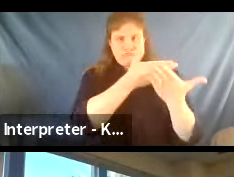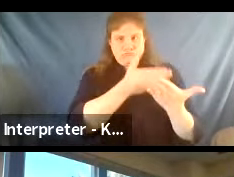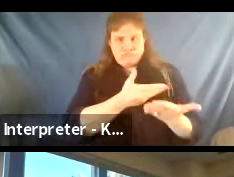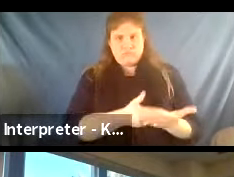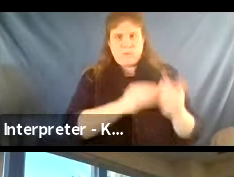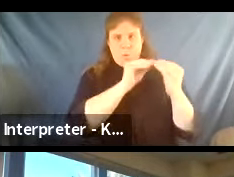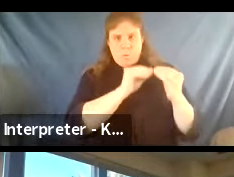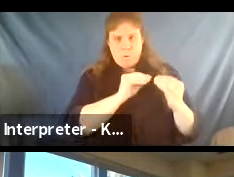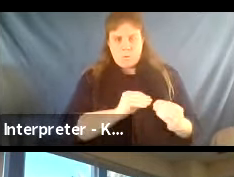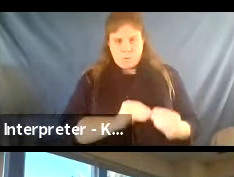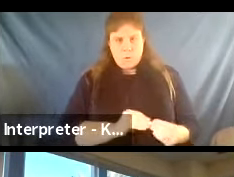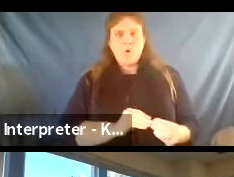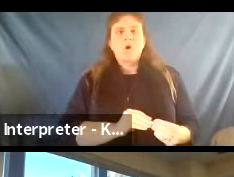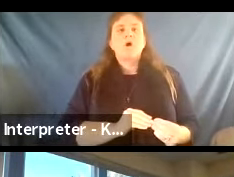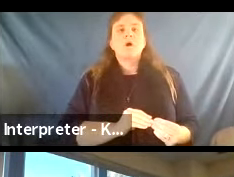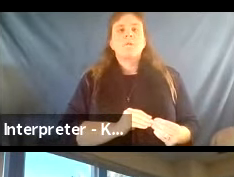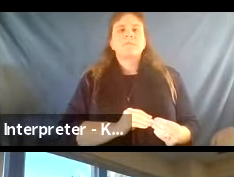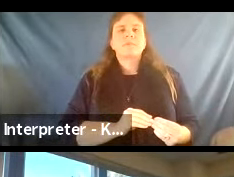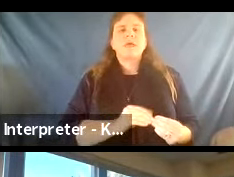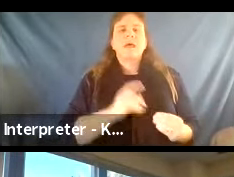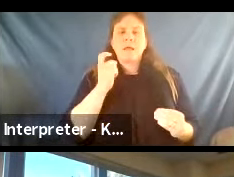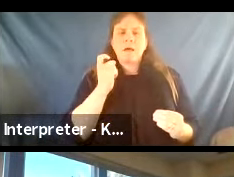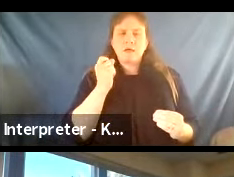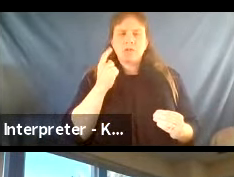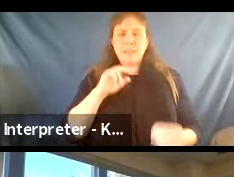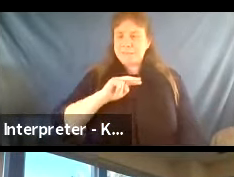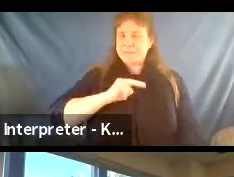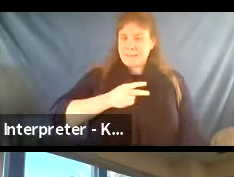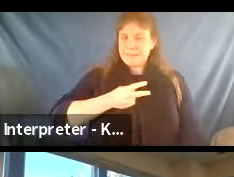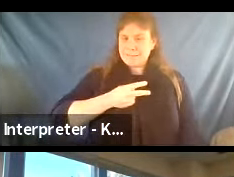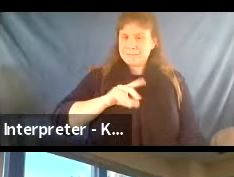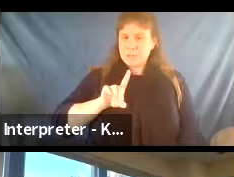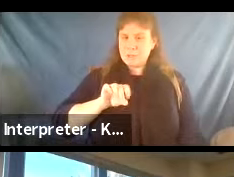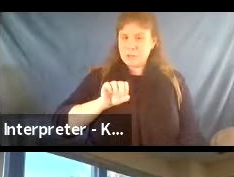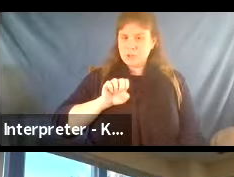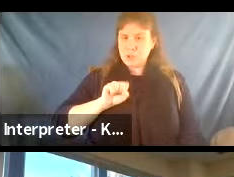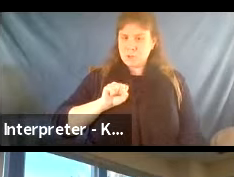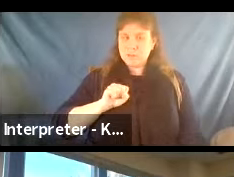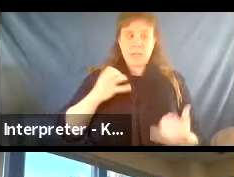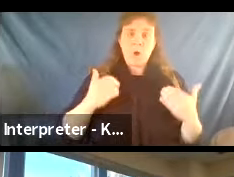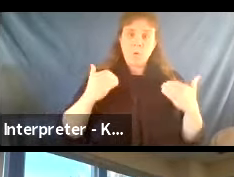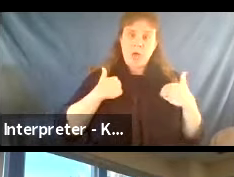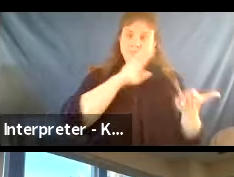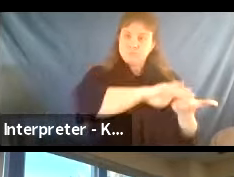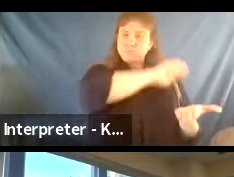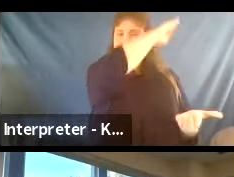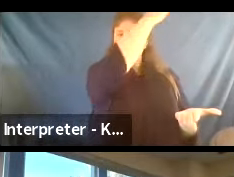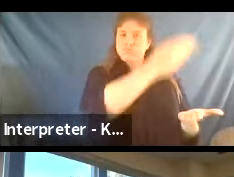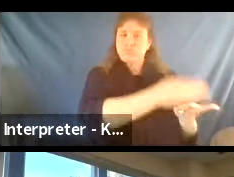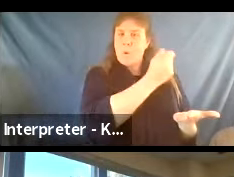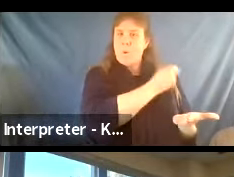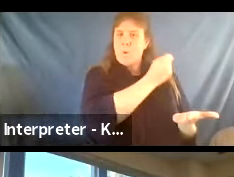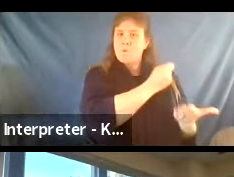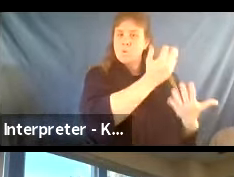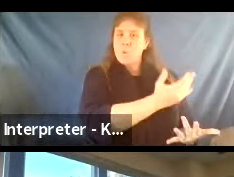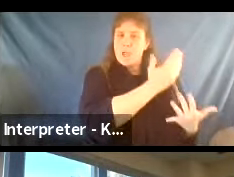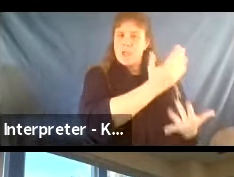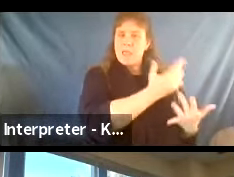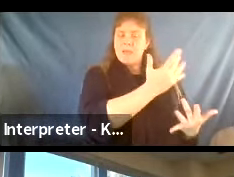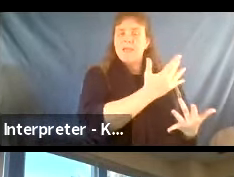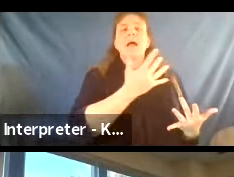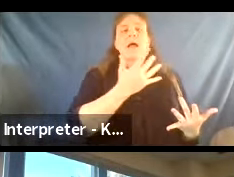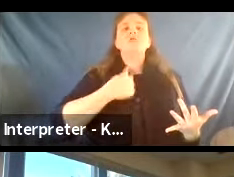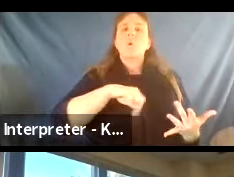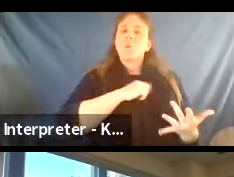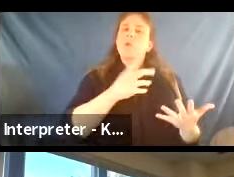whether or not there was this kind of a stockpile of second doses. And I think what we want to do collectively to try to minimize confusion amongst